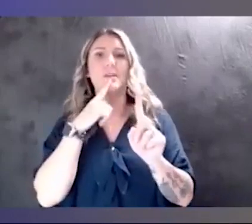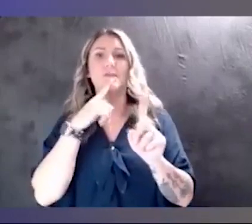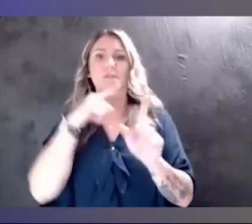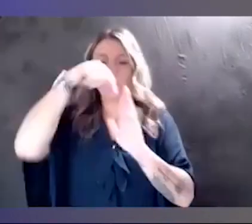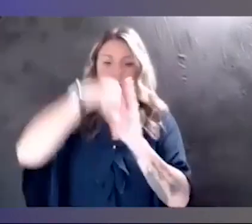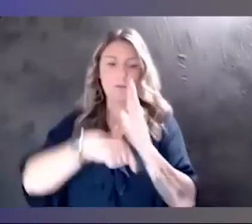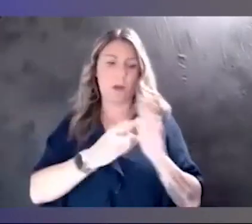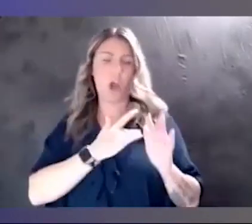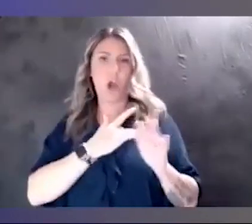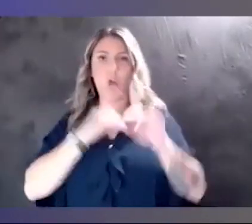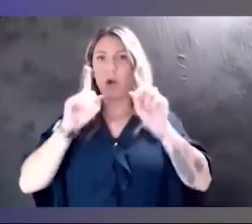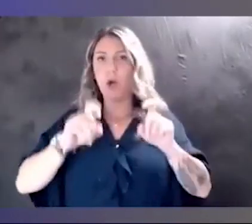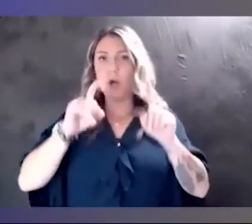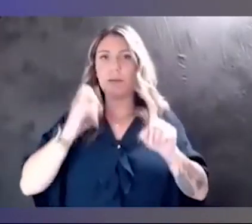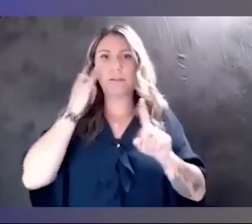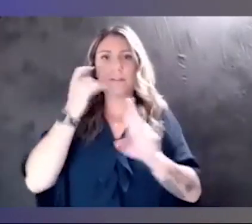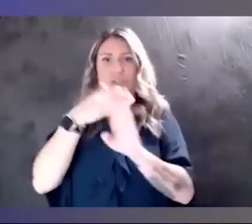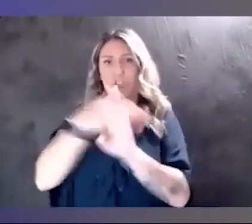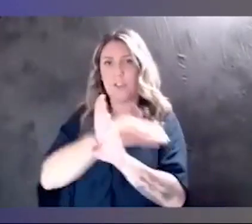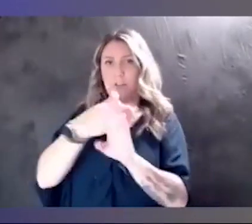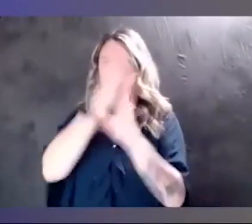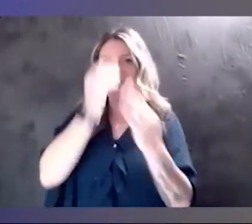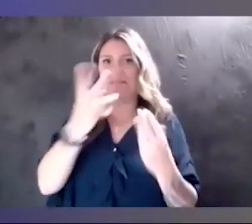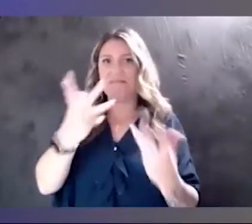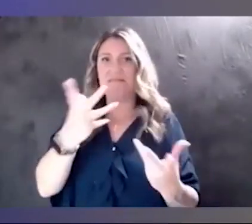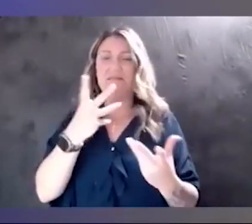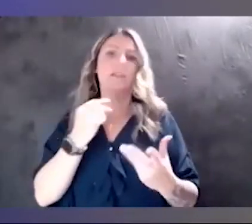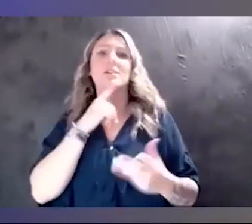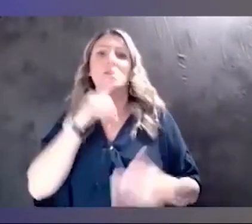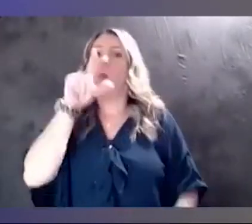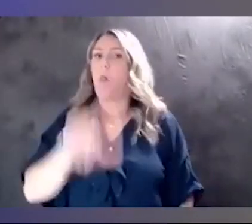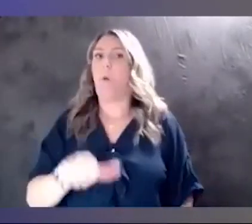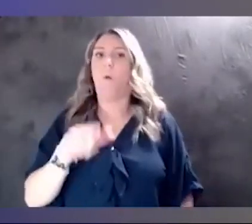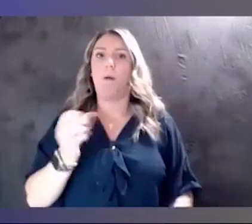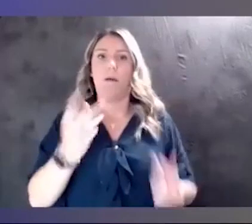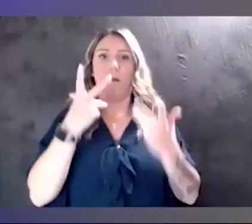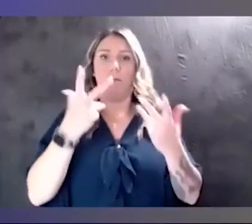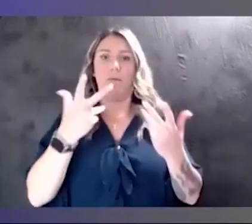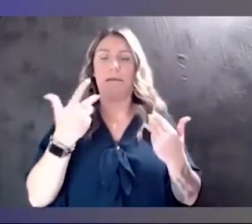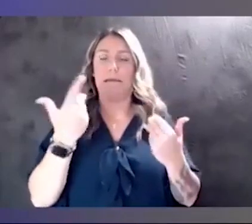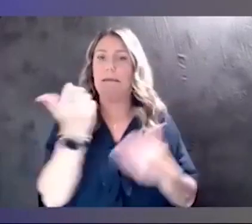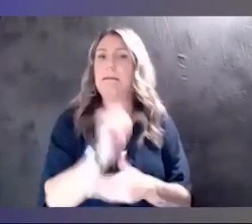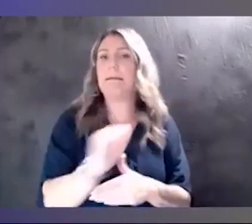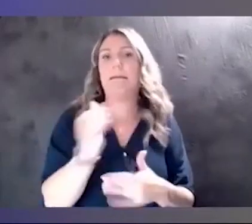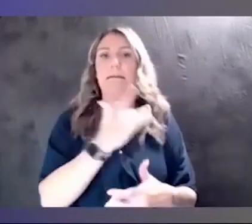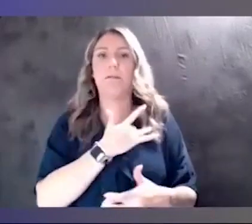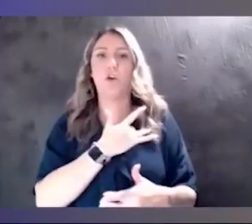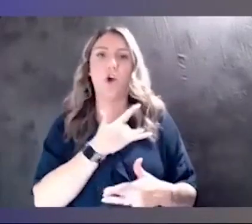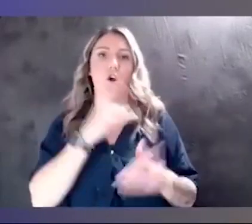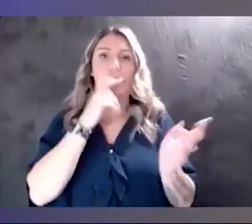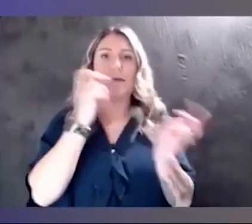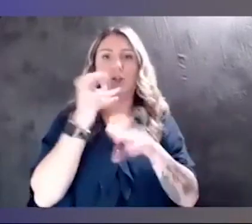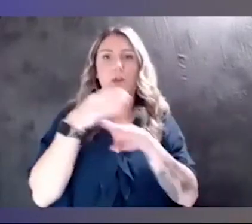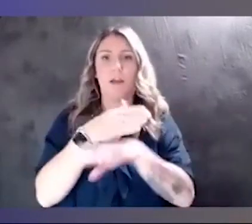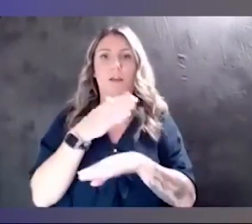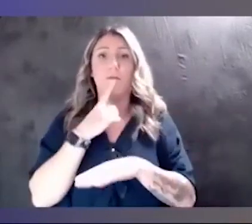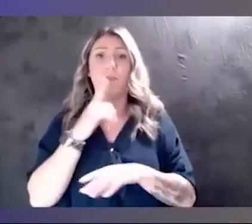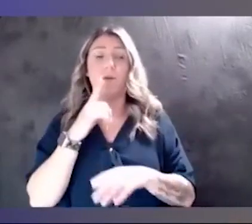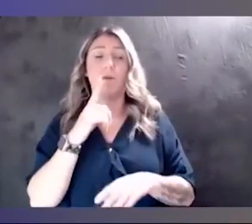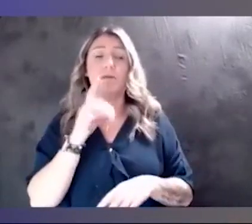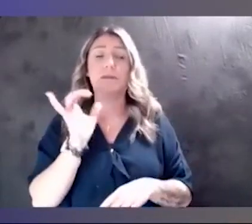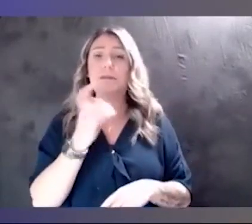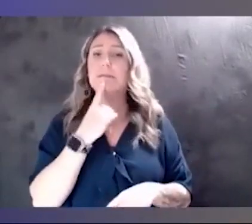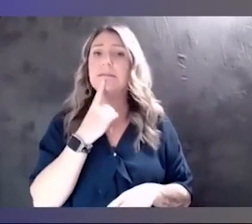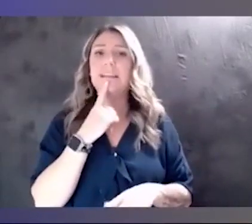look at the preliminary data, it's exceedingly low how many have any heart issues afterwards. And as I say, this is the most studied